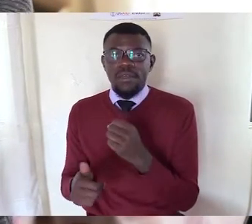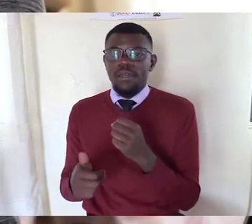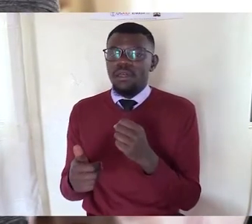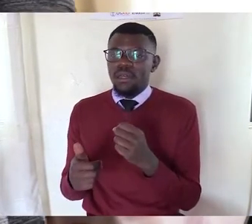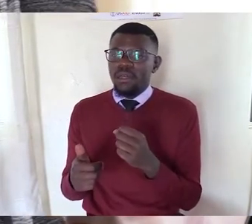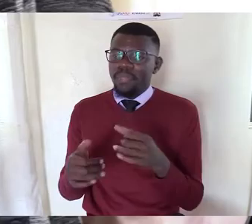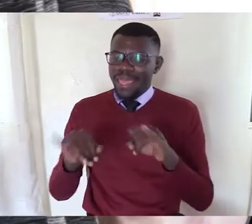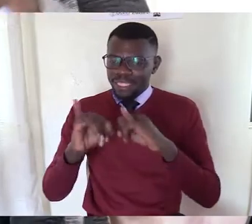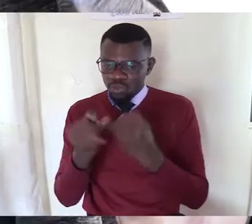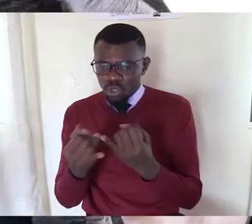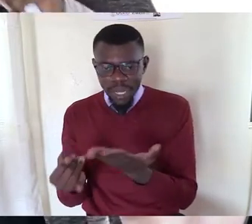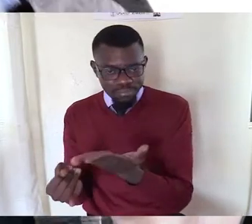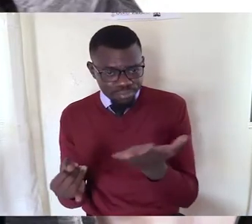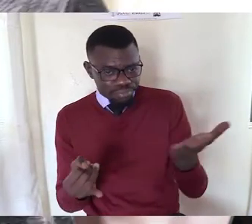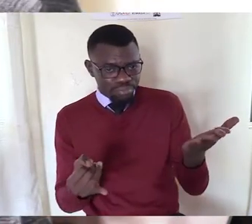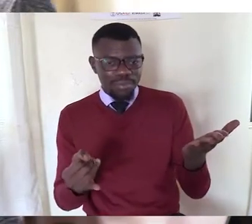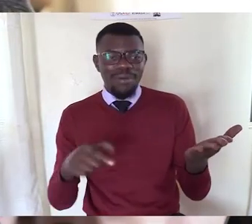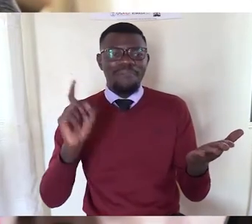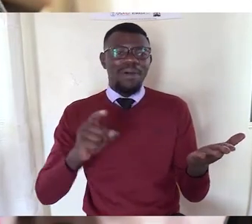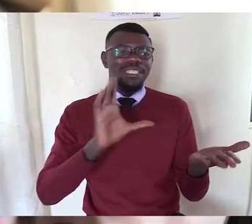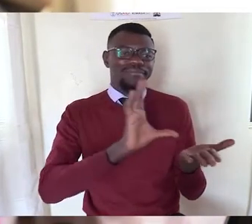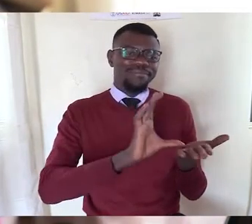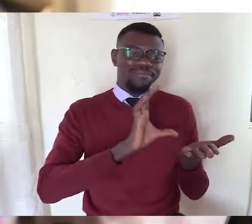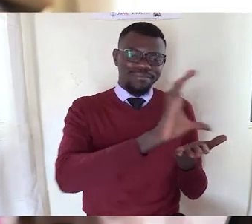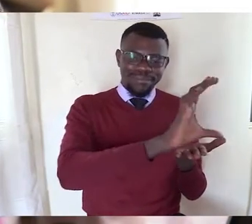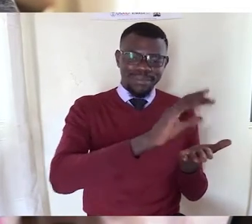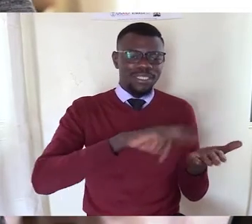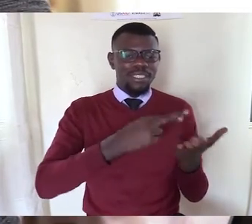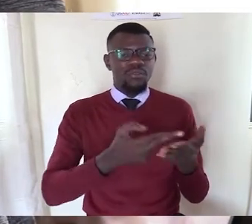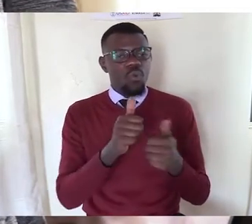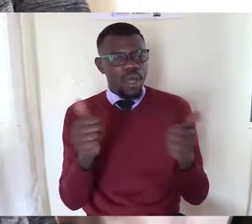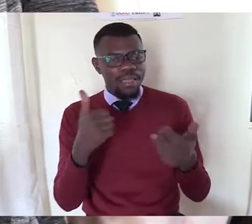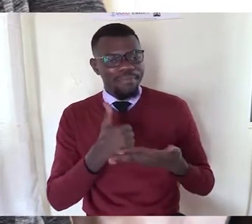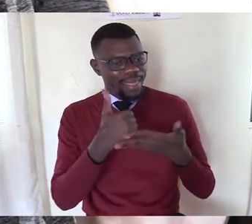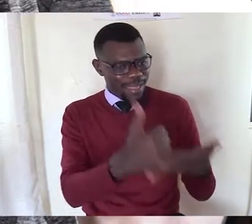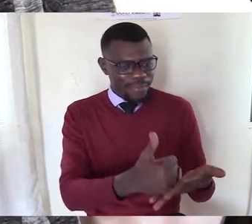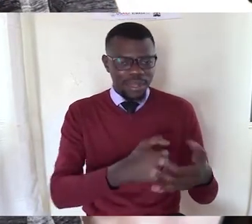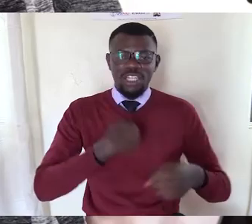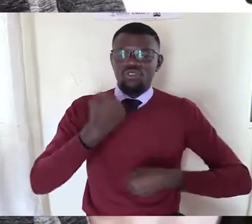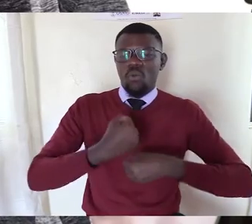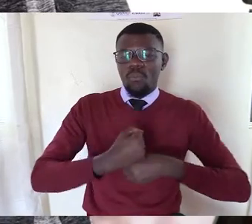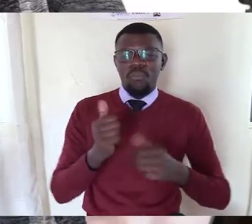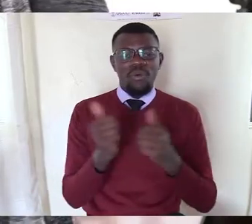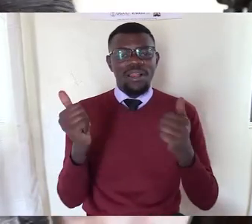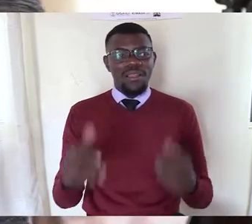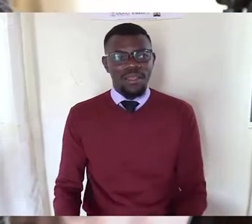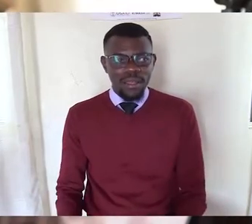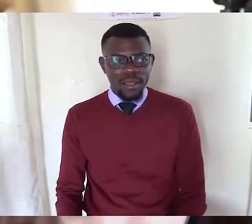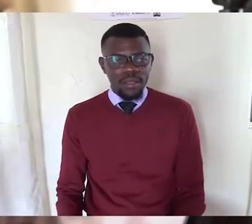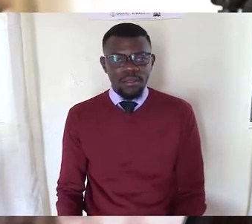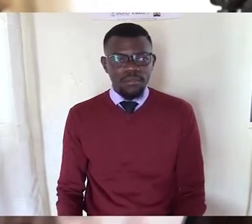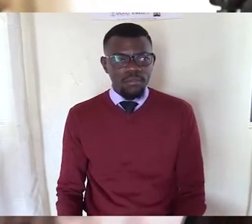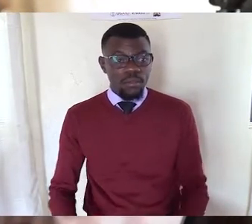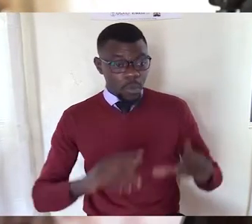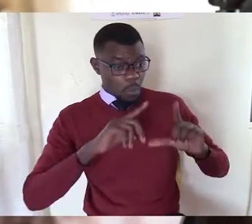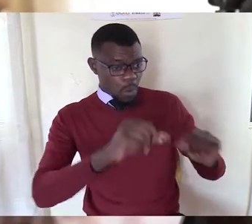these institutions are well resourced to help them deliver on their job. It is not enough to tell